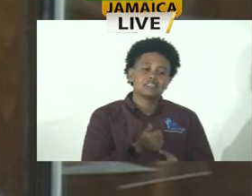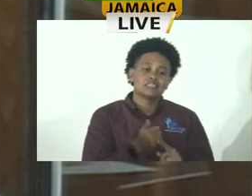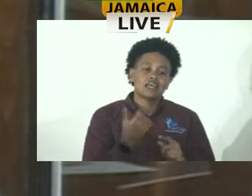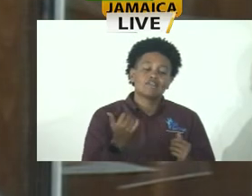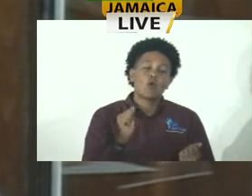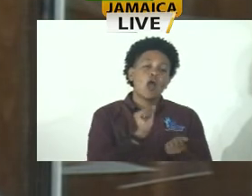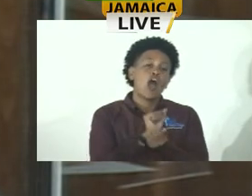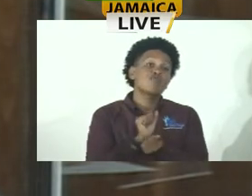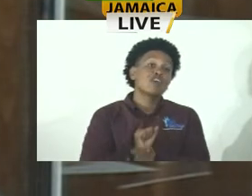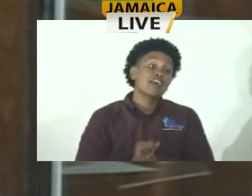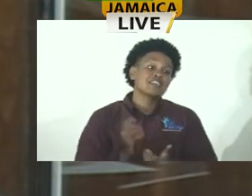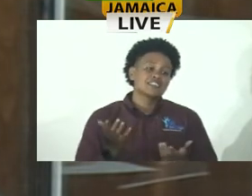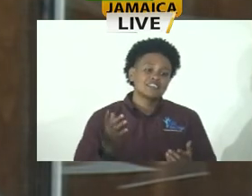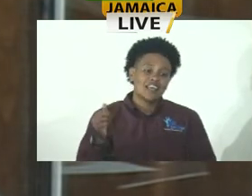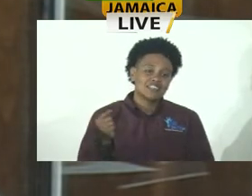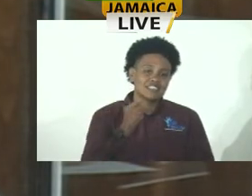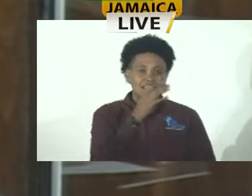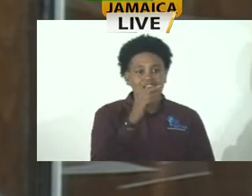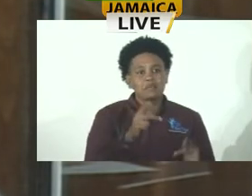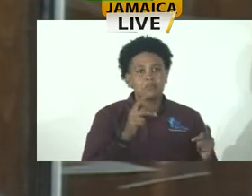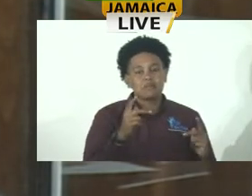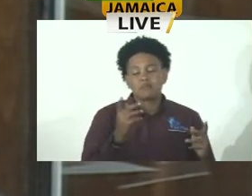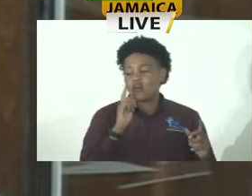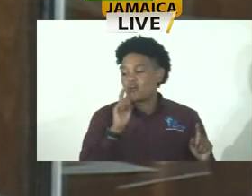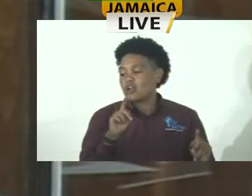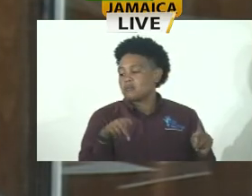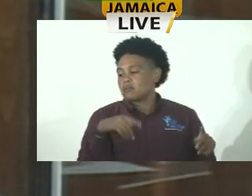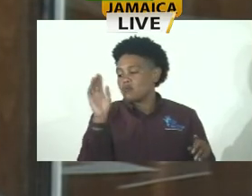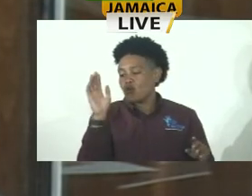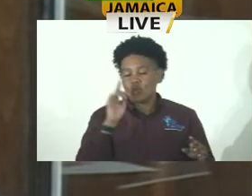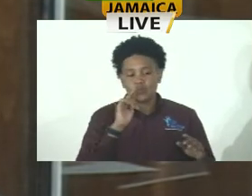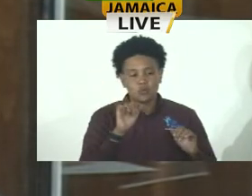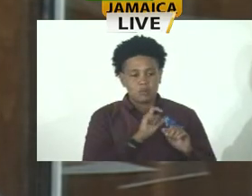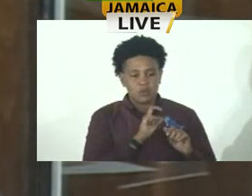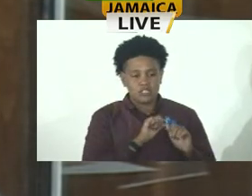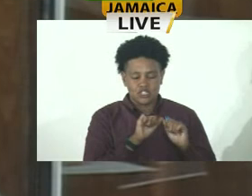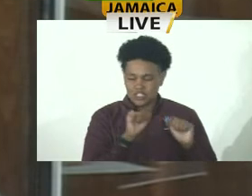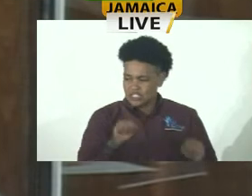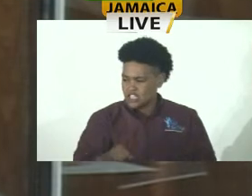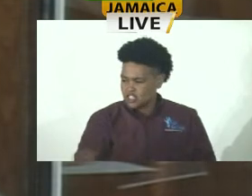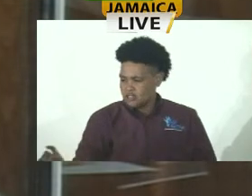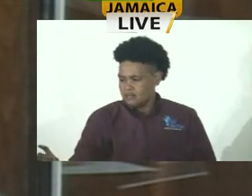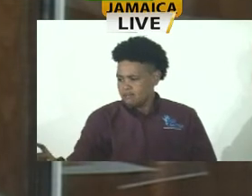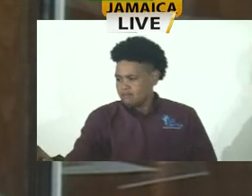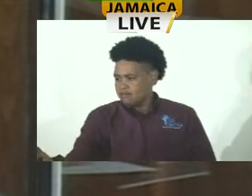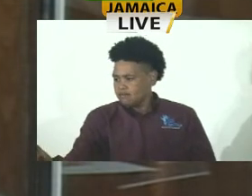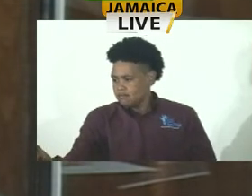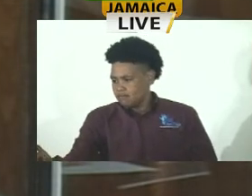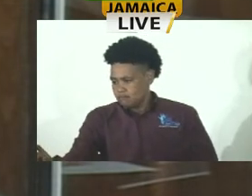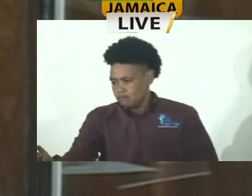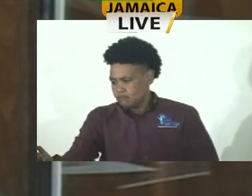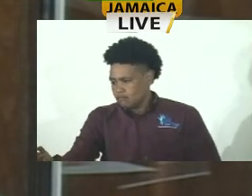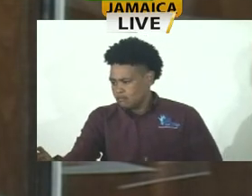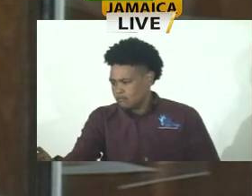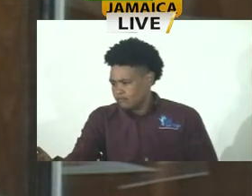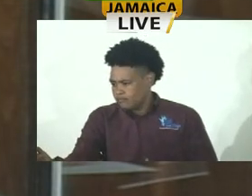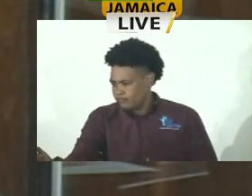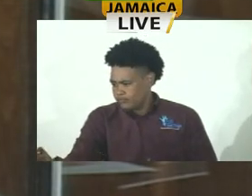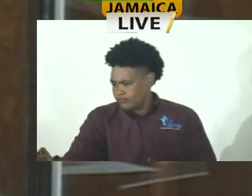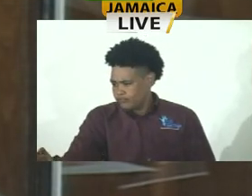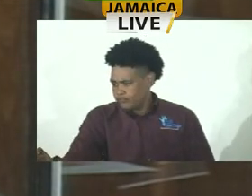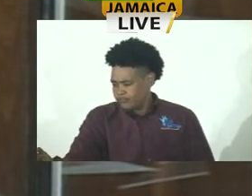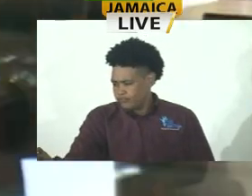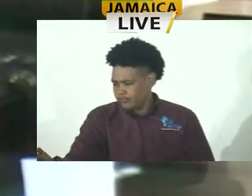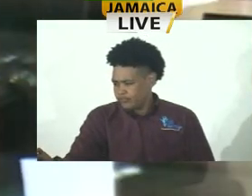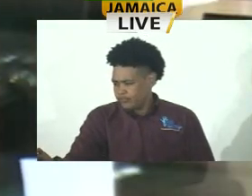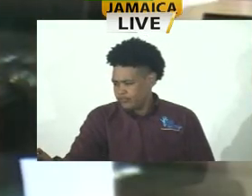arrest and take people or other people to go to the station and this has happened as we know fairly recently